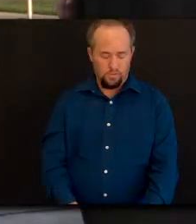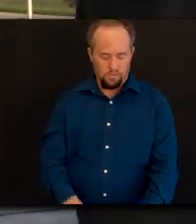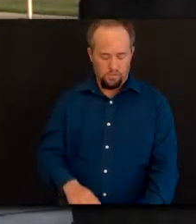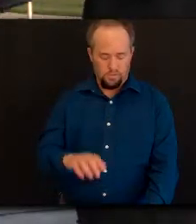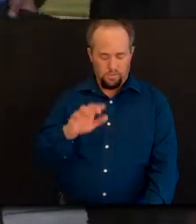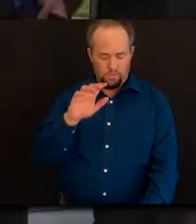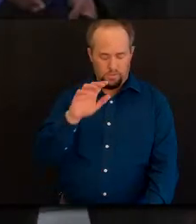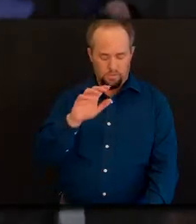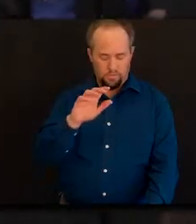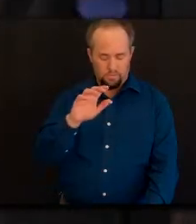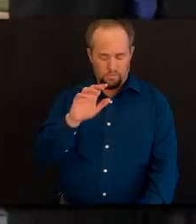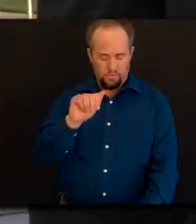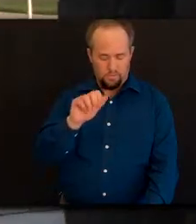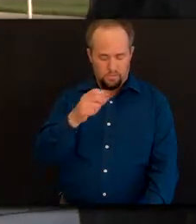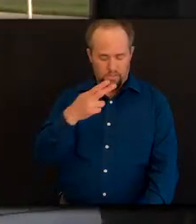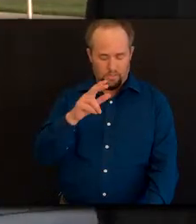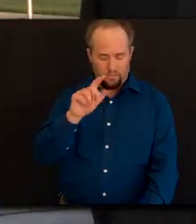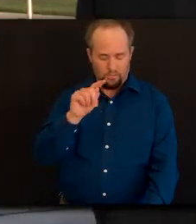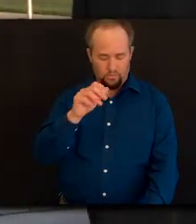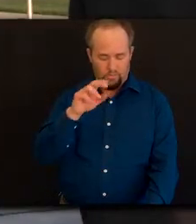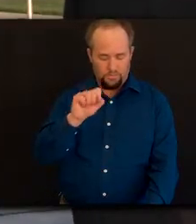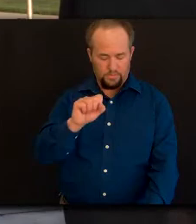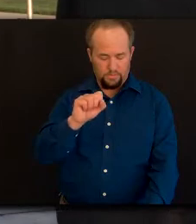Ash Thomas Bergallo.